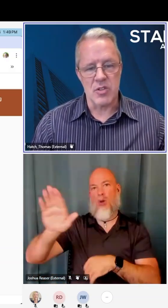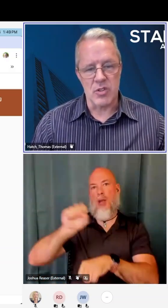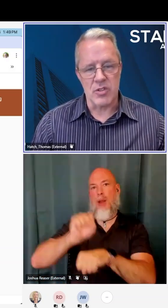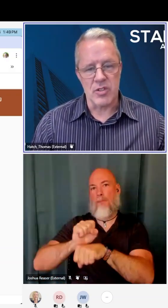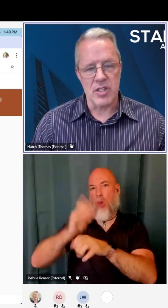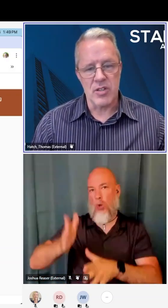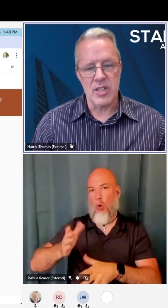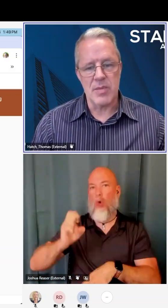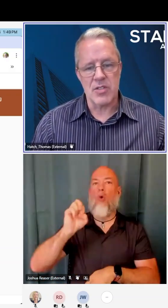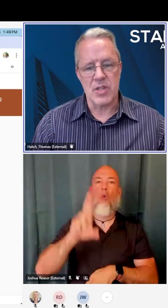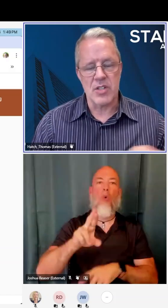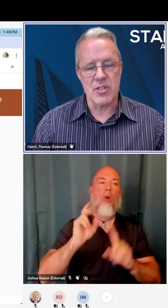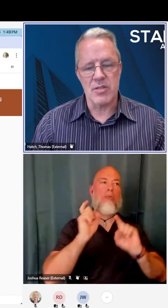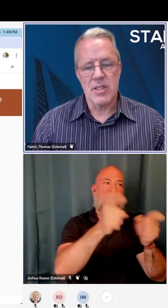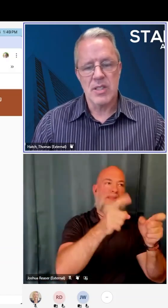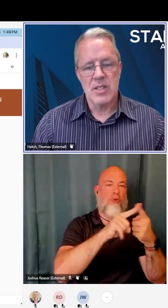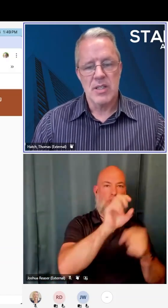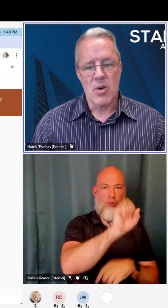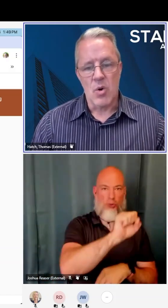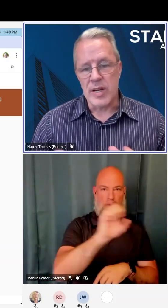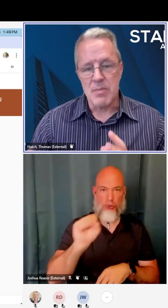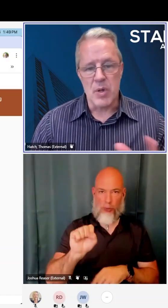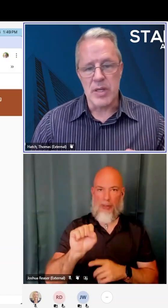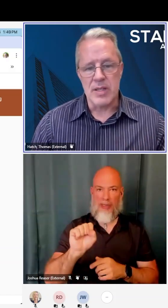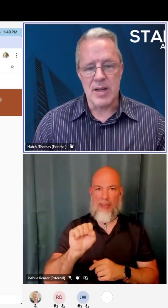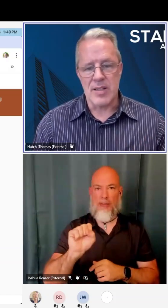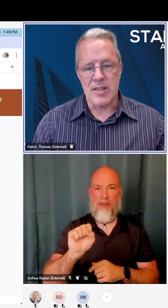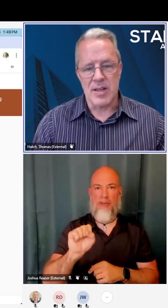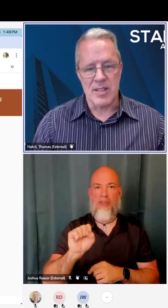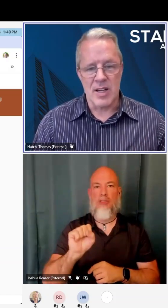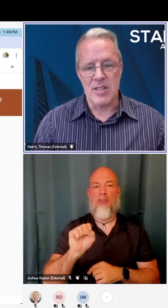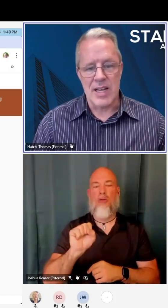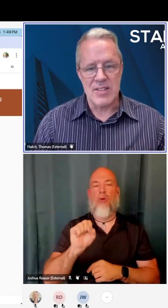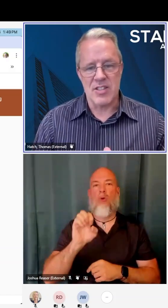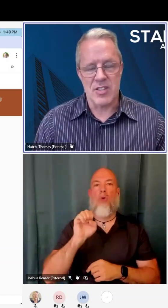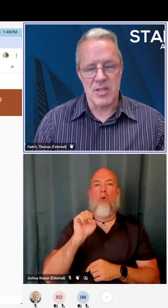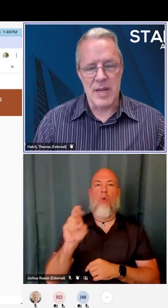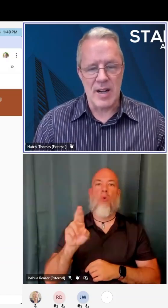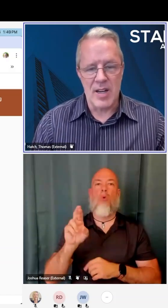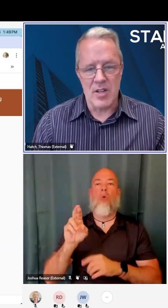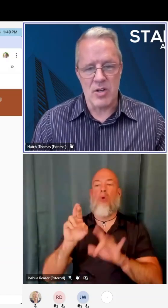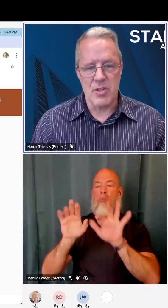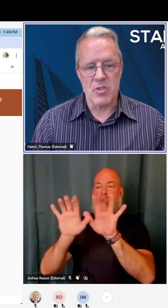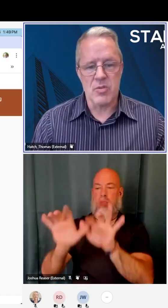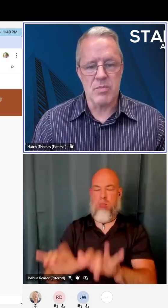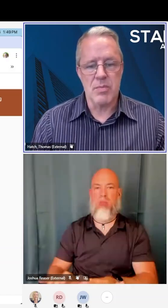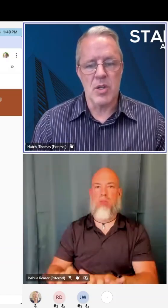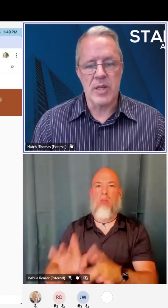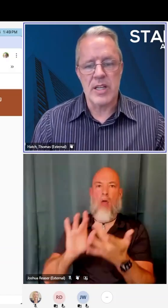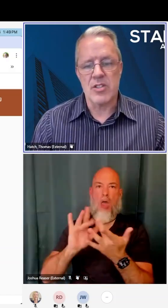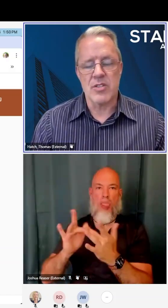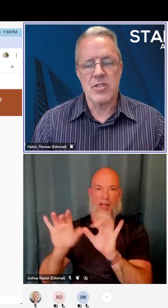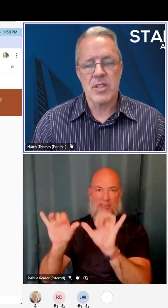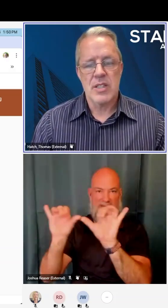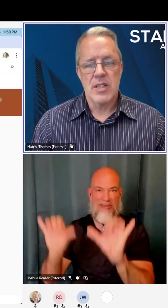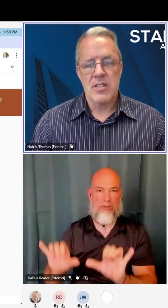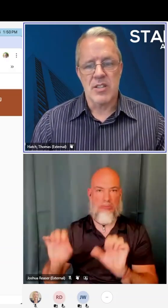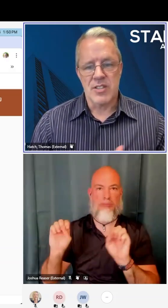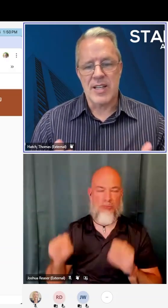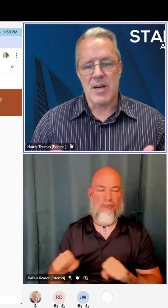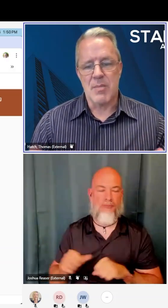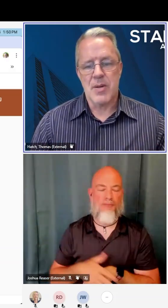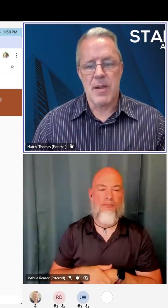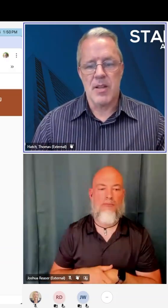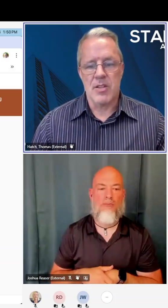give to the Social Security Administration, or input it on an online system at either of those locations